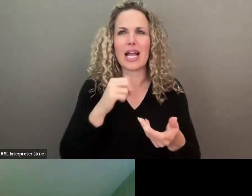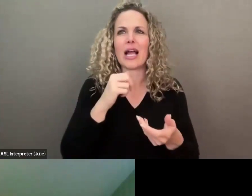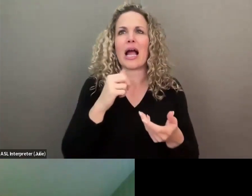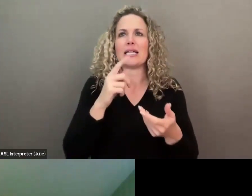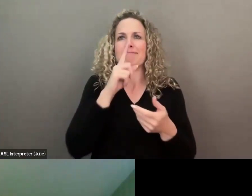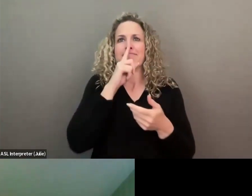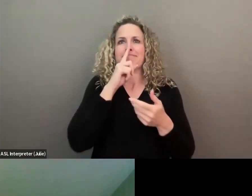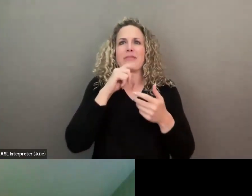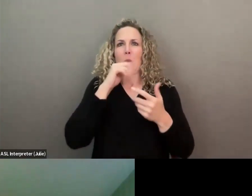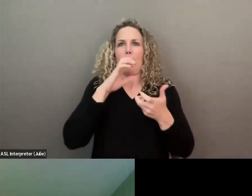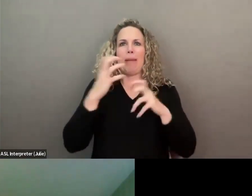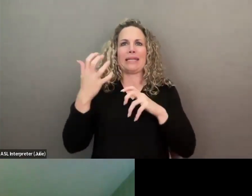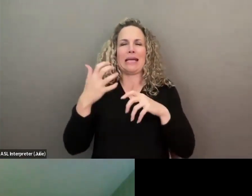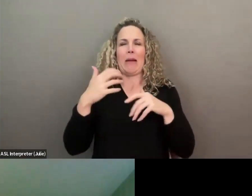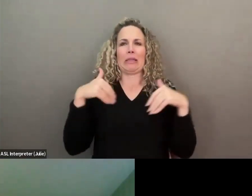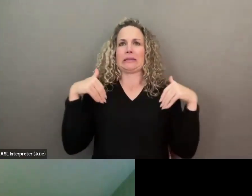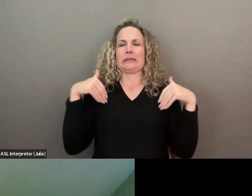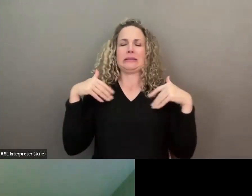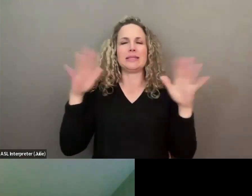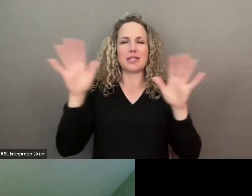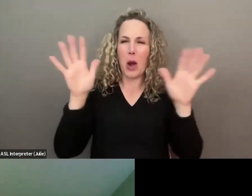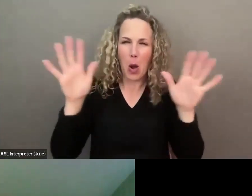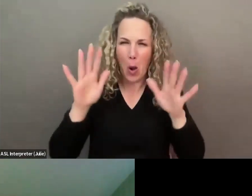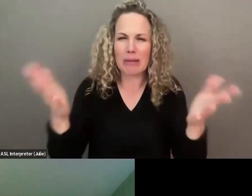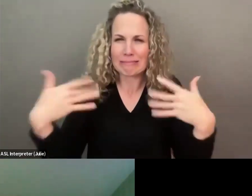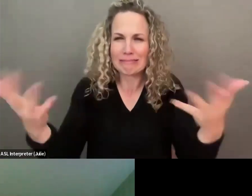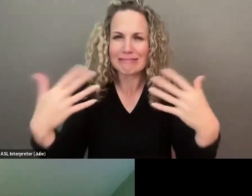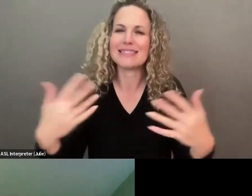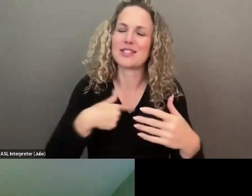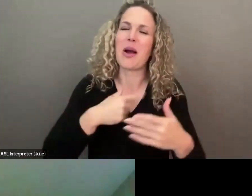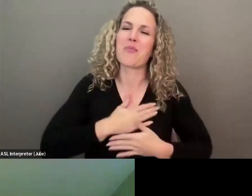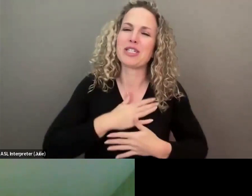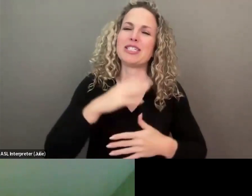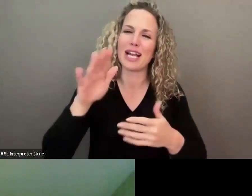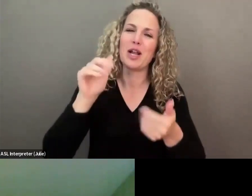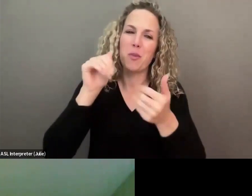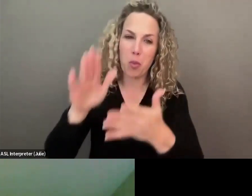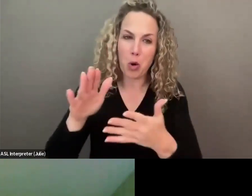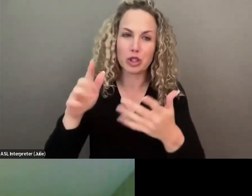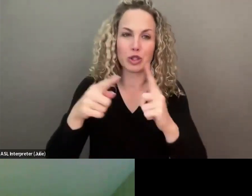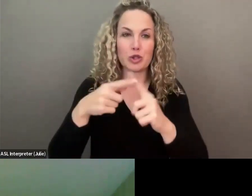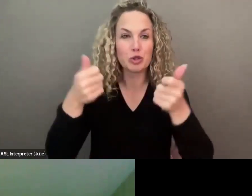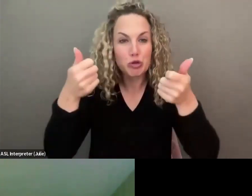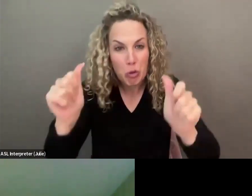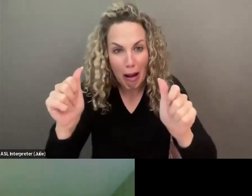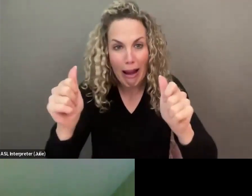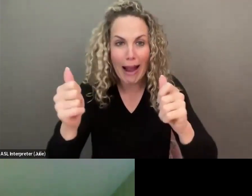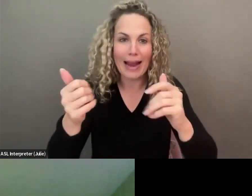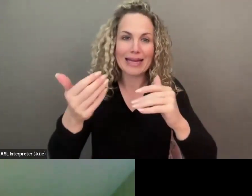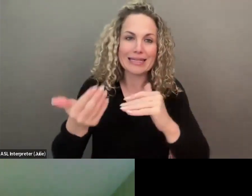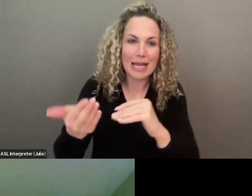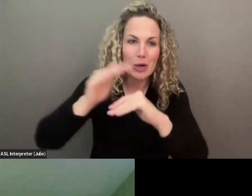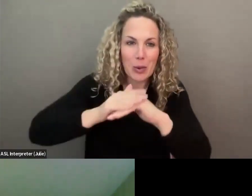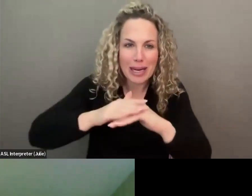and not wanting to. And so I appreciate the approach that you all are taking to try to increase all of